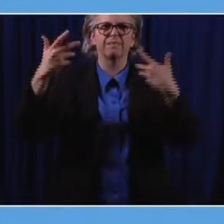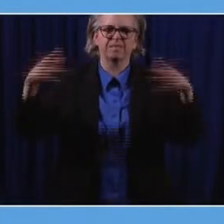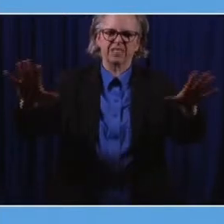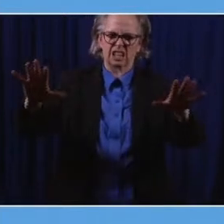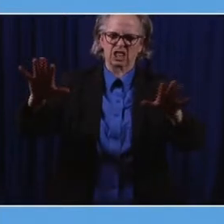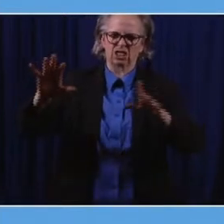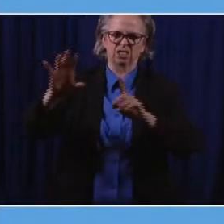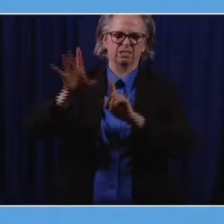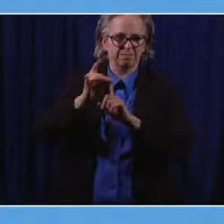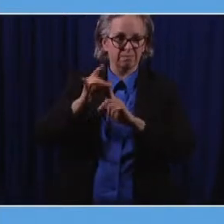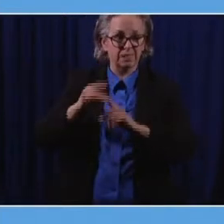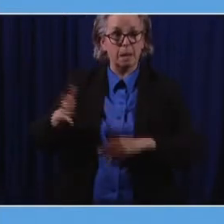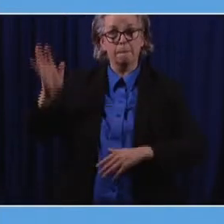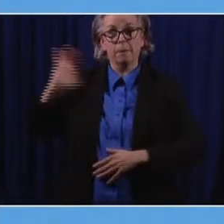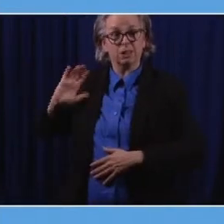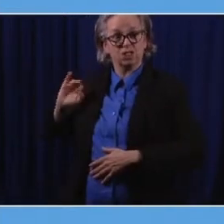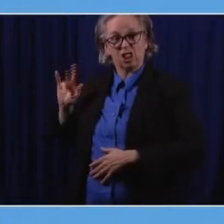July.